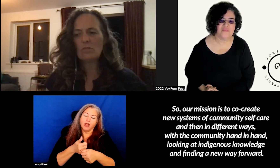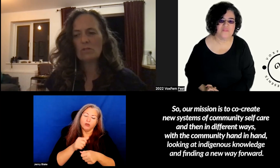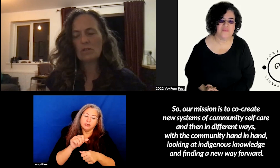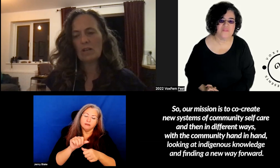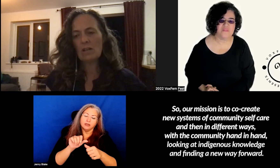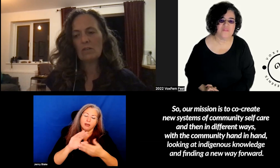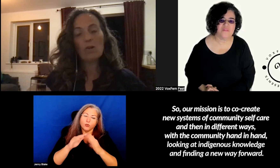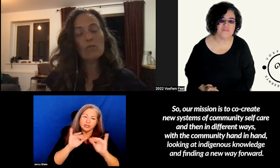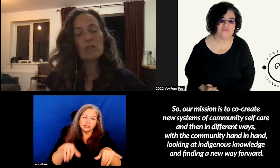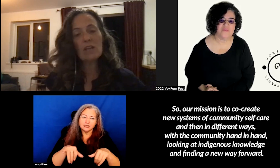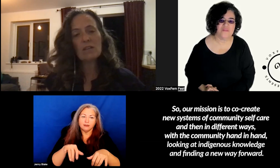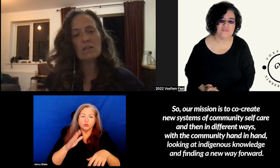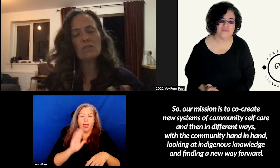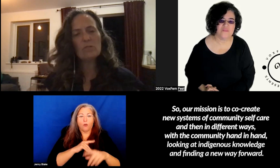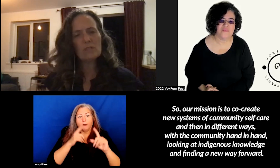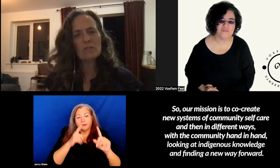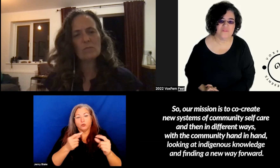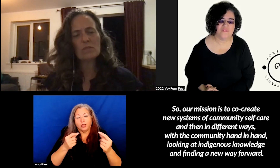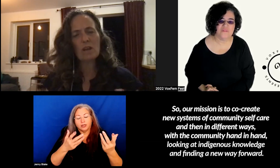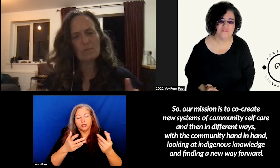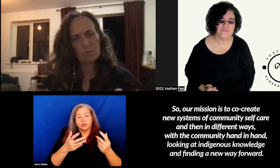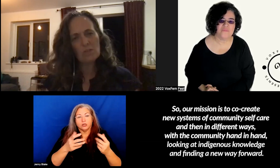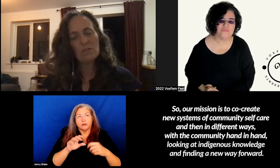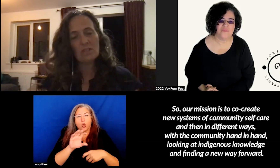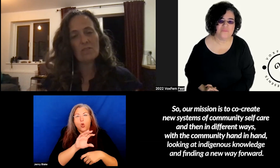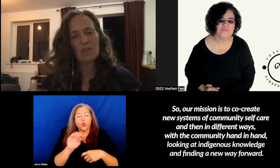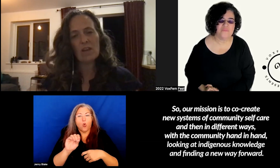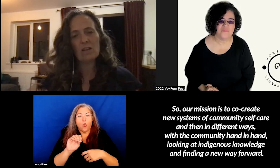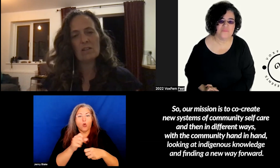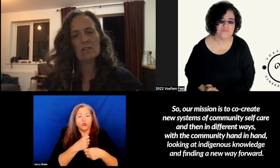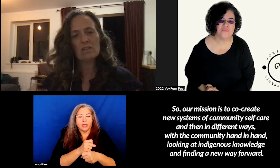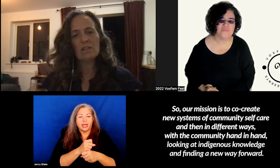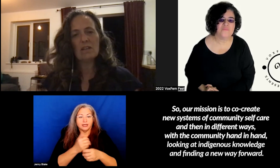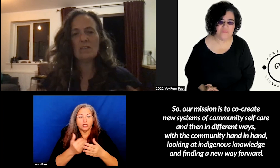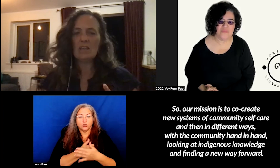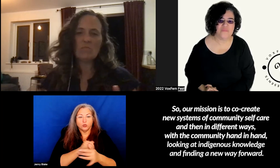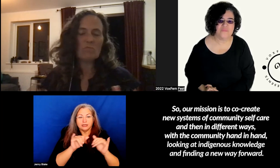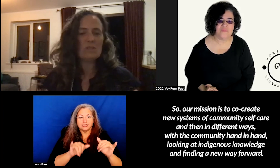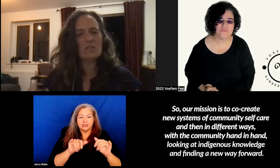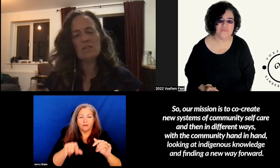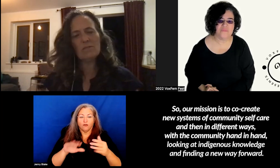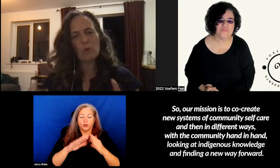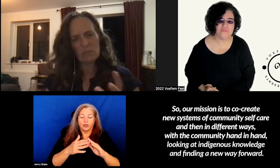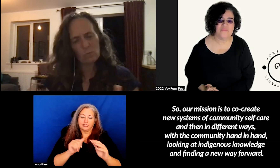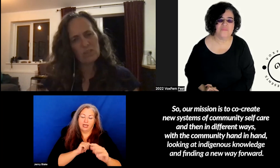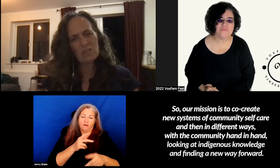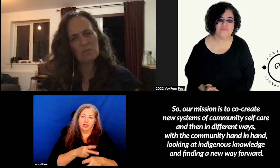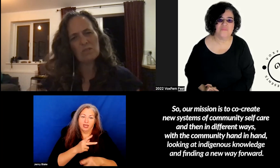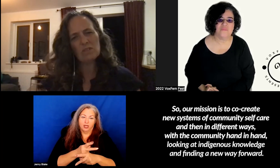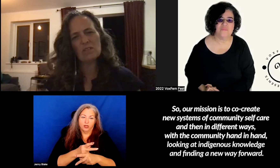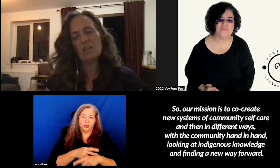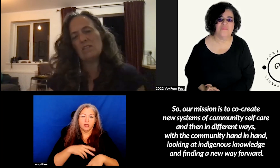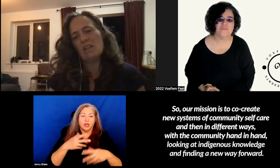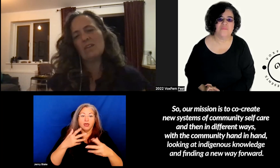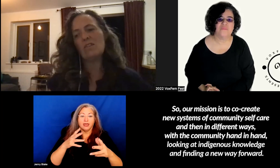to co-create new systems of community self-care, and then in different ways with the